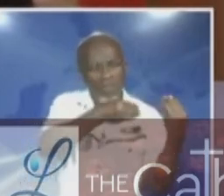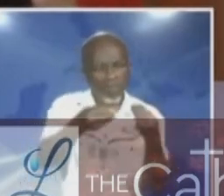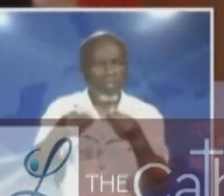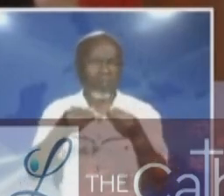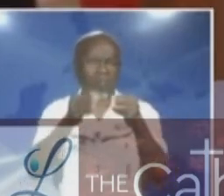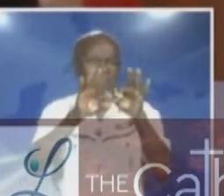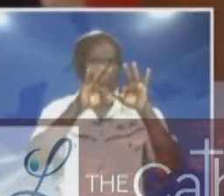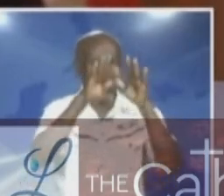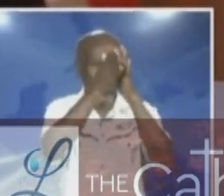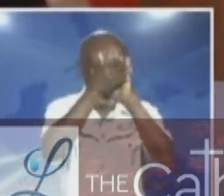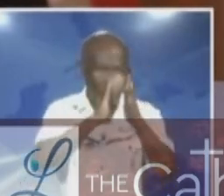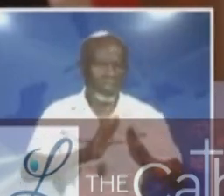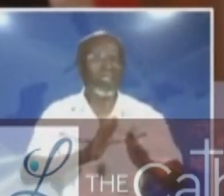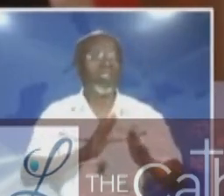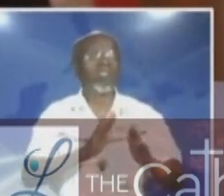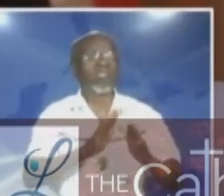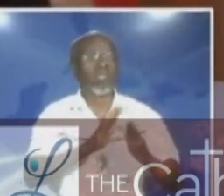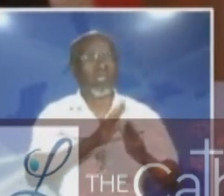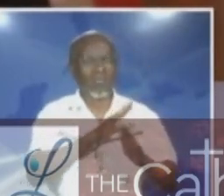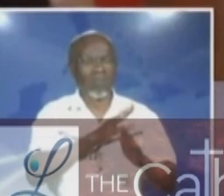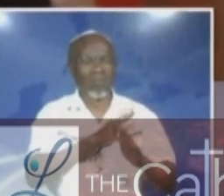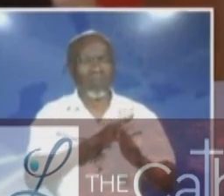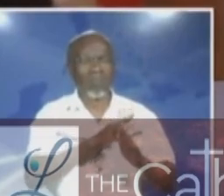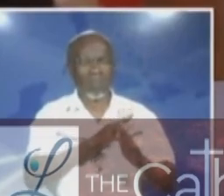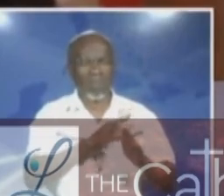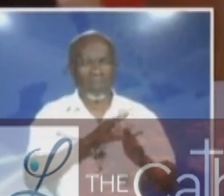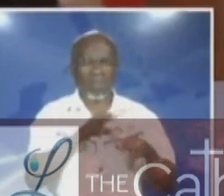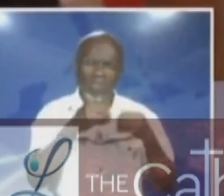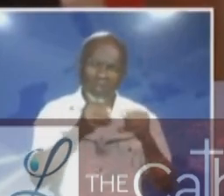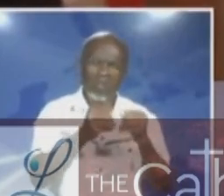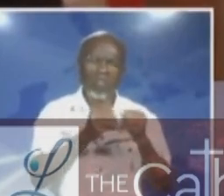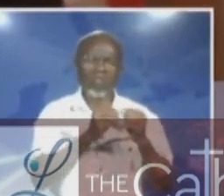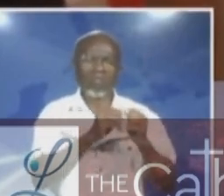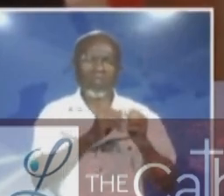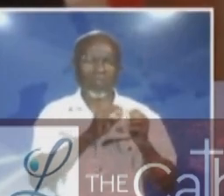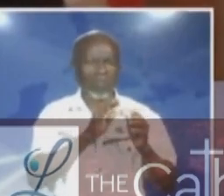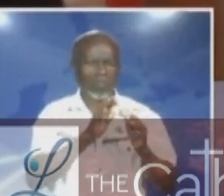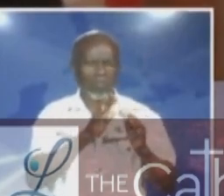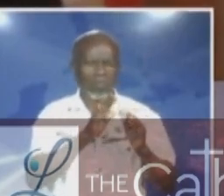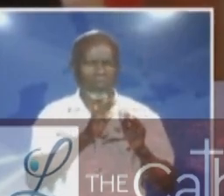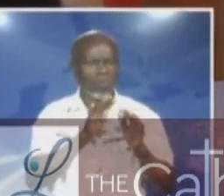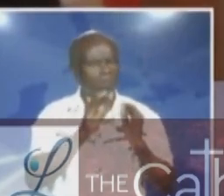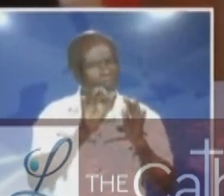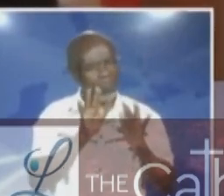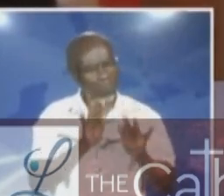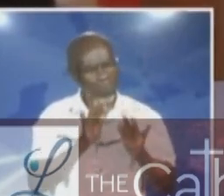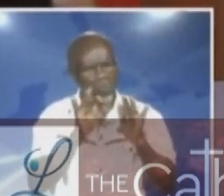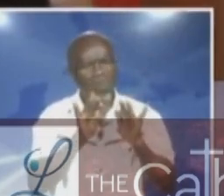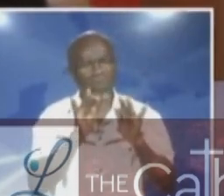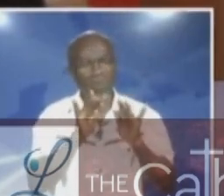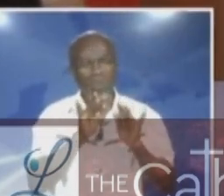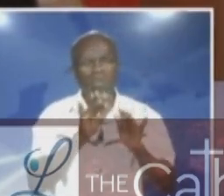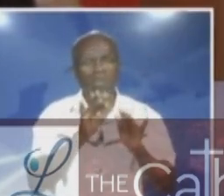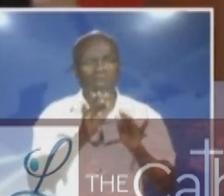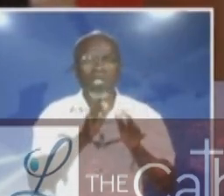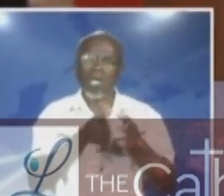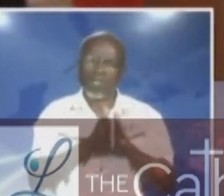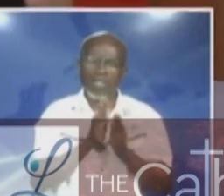and the consolation that they need as they mourn, that as they mourn, that they may be